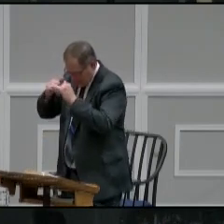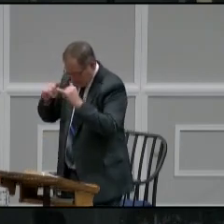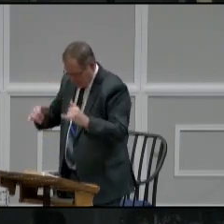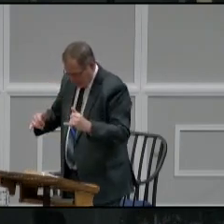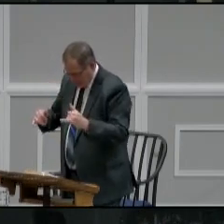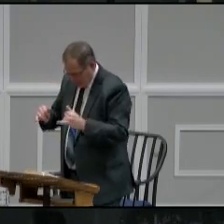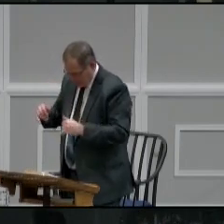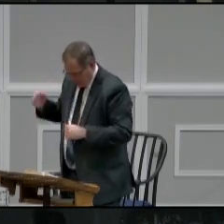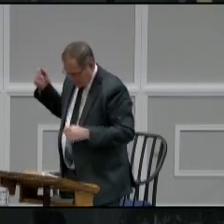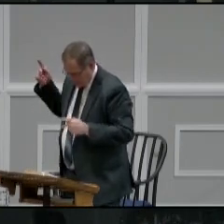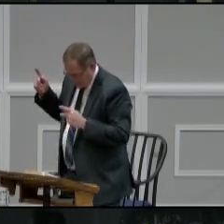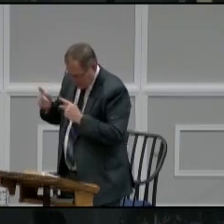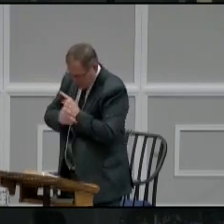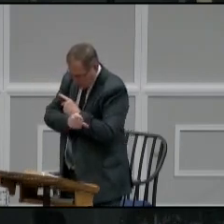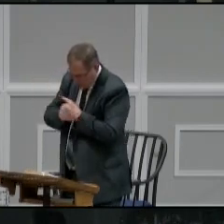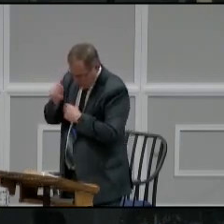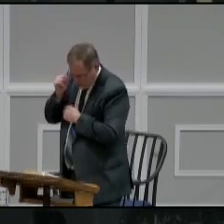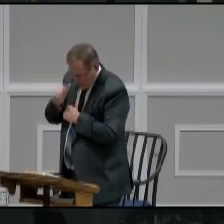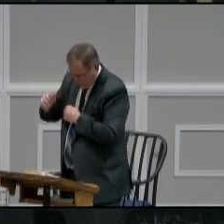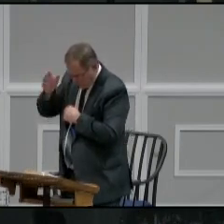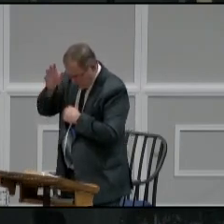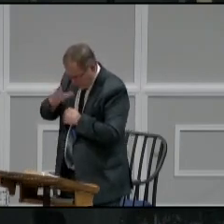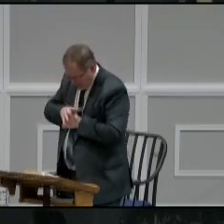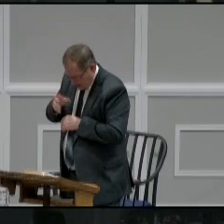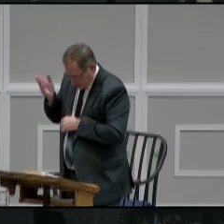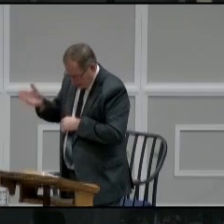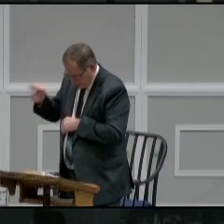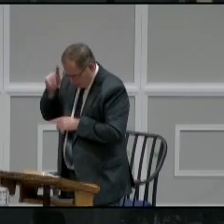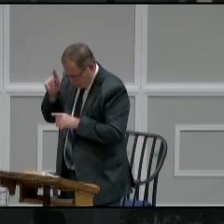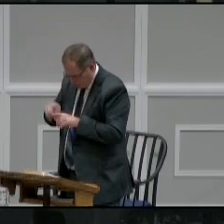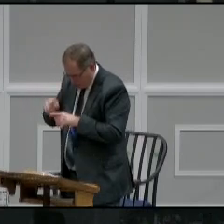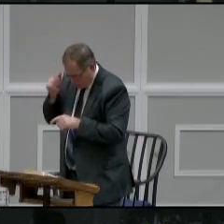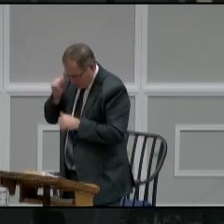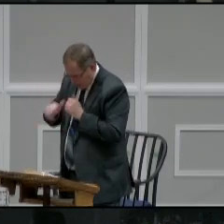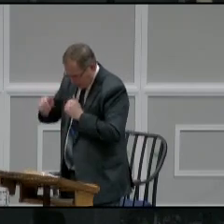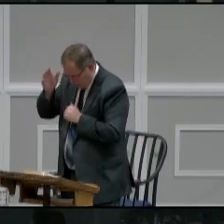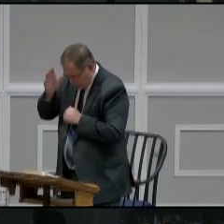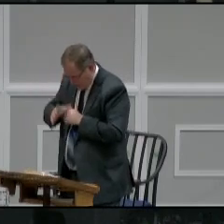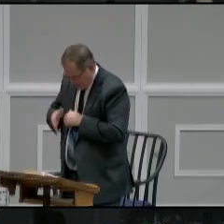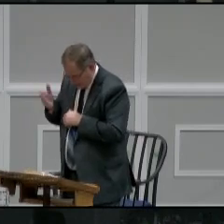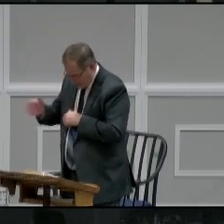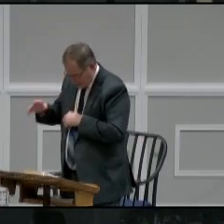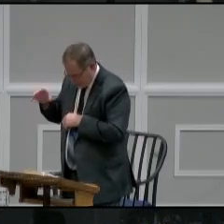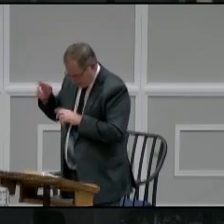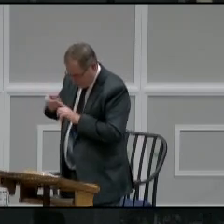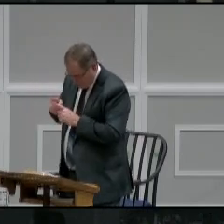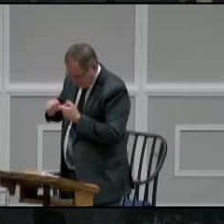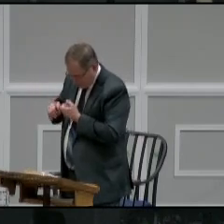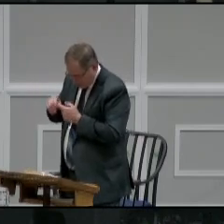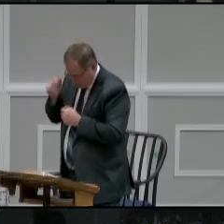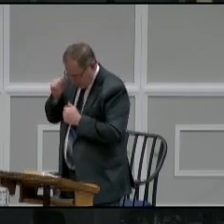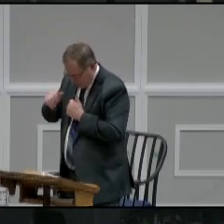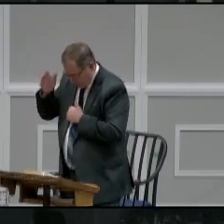Moses says, who's on the Lord's side? And the children of Levi come to him, and by understanding, everybody else did not.